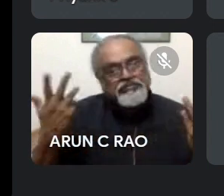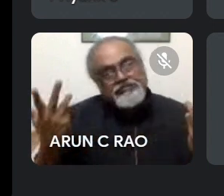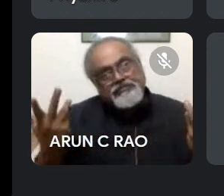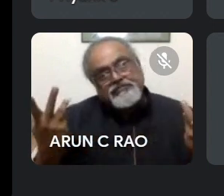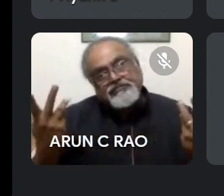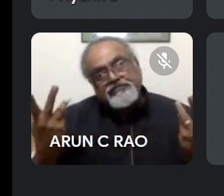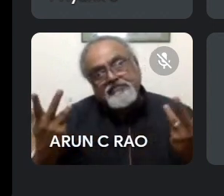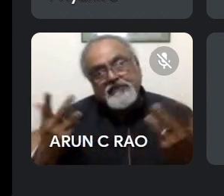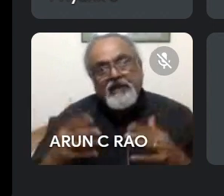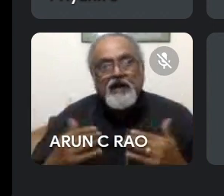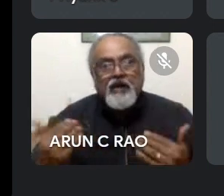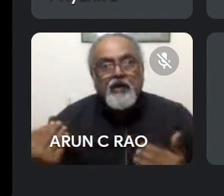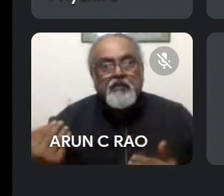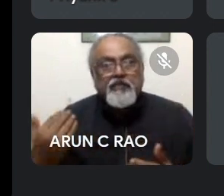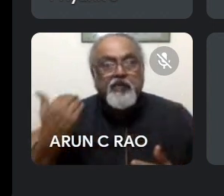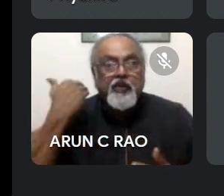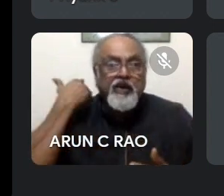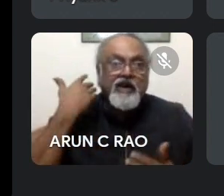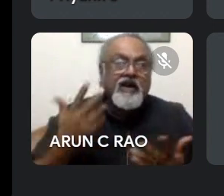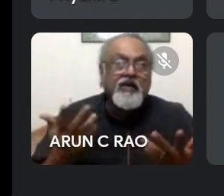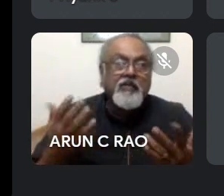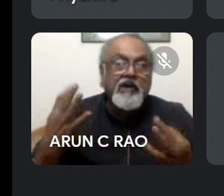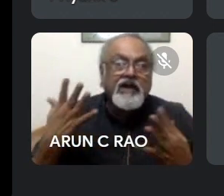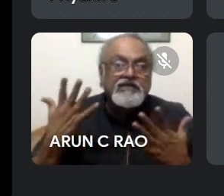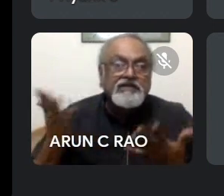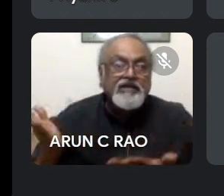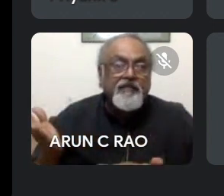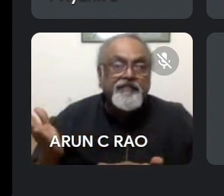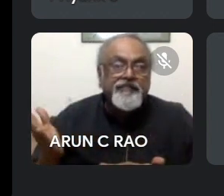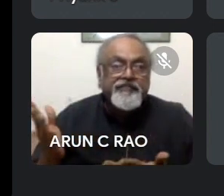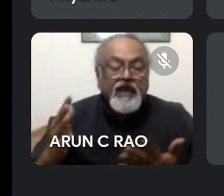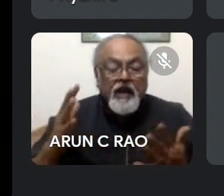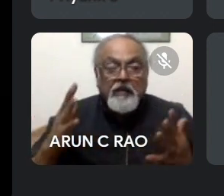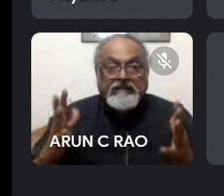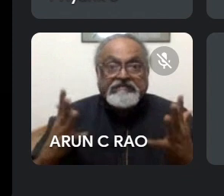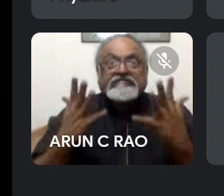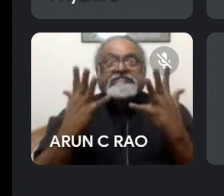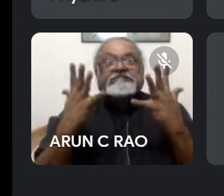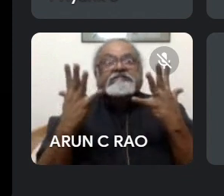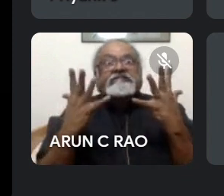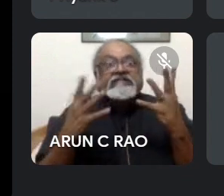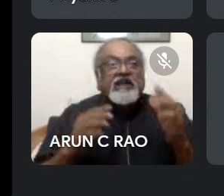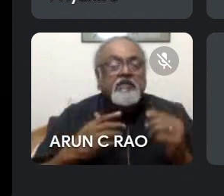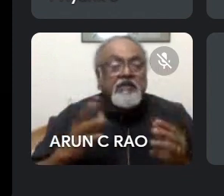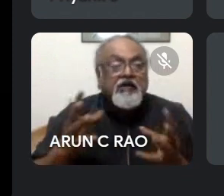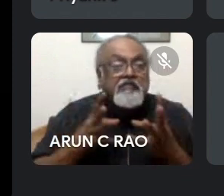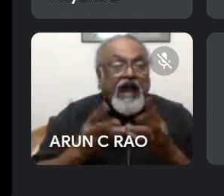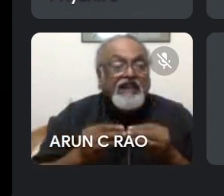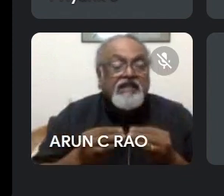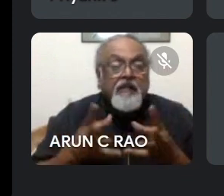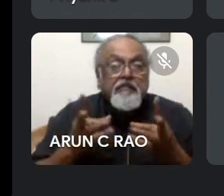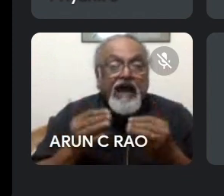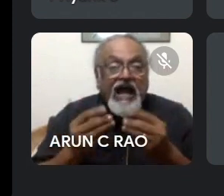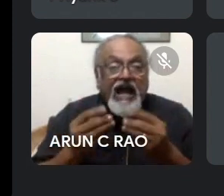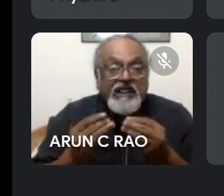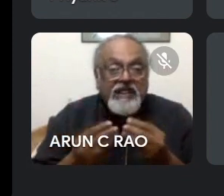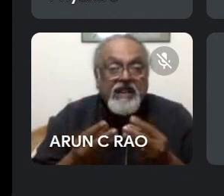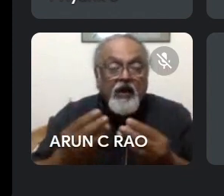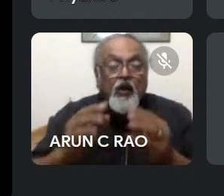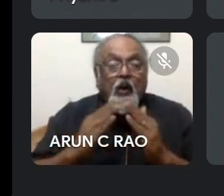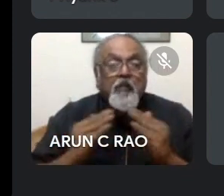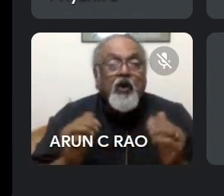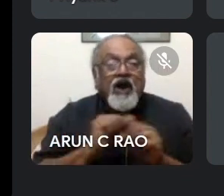given to me, I wish I was bored from it. But no, I was panicked. I was baffled. I was extremely